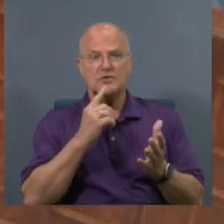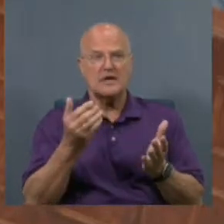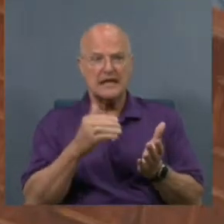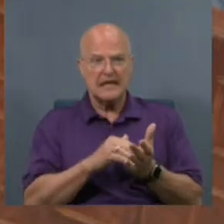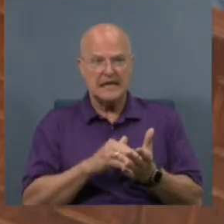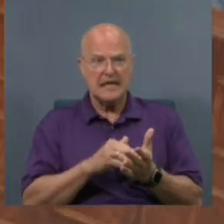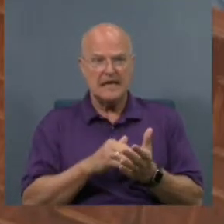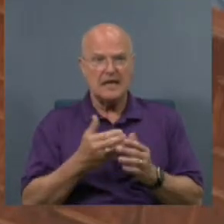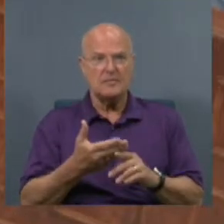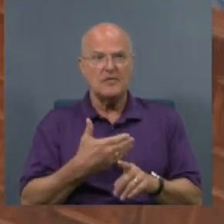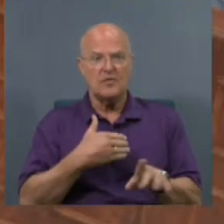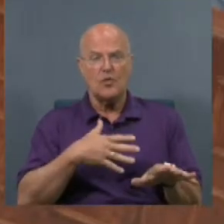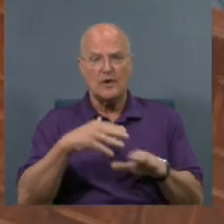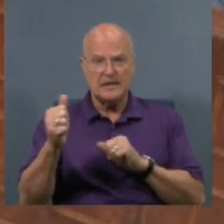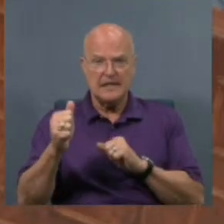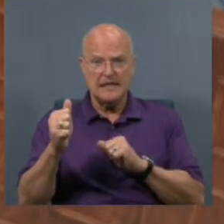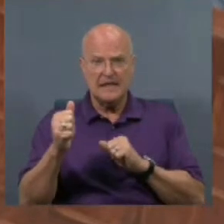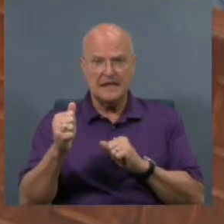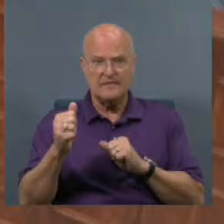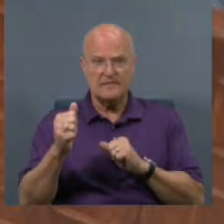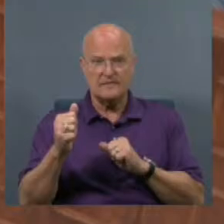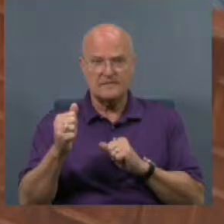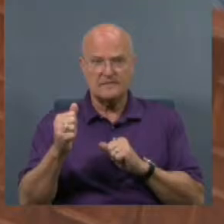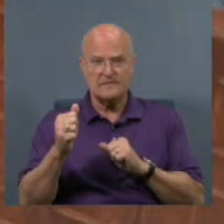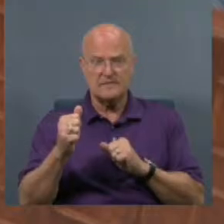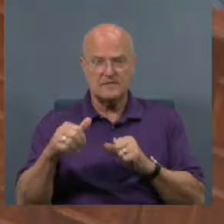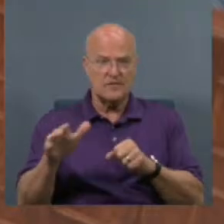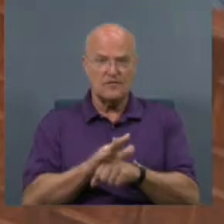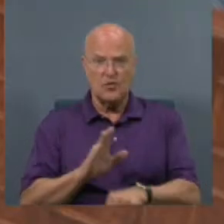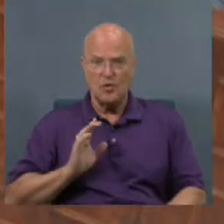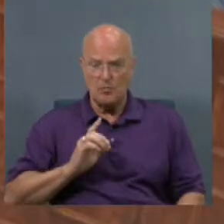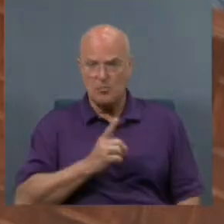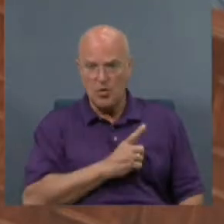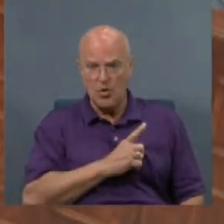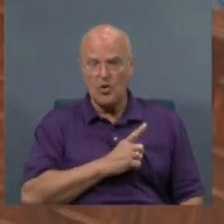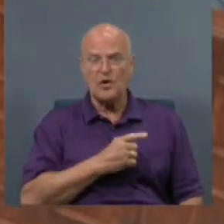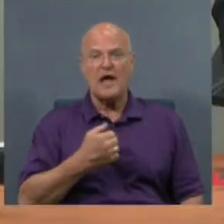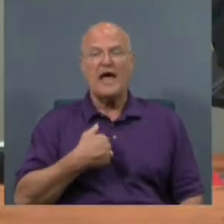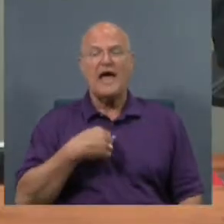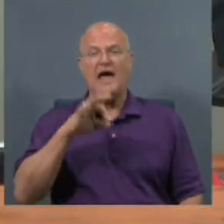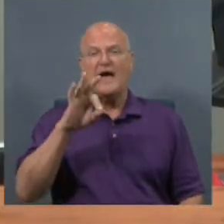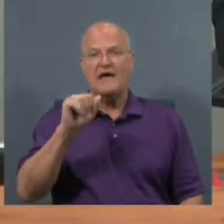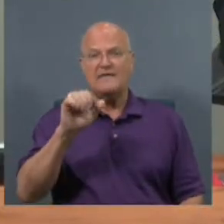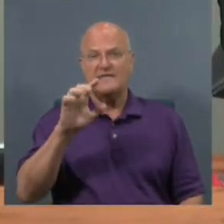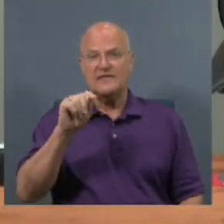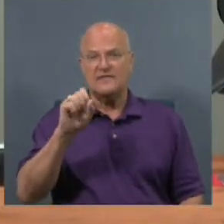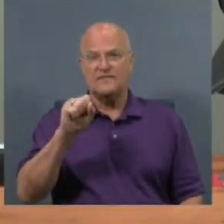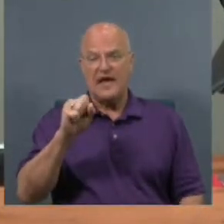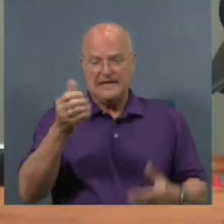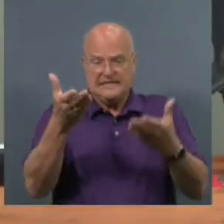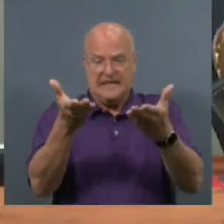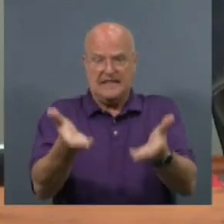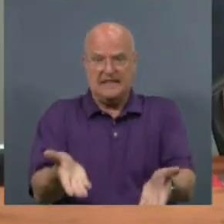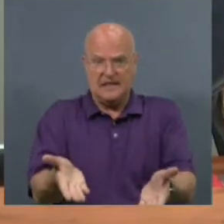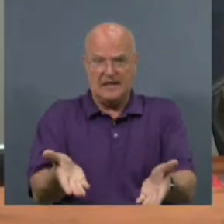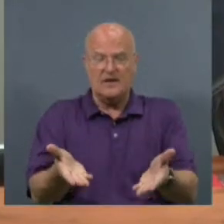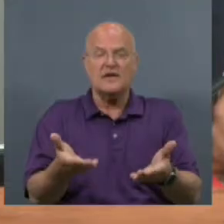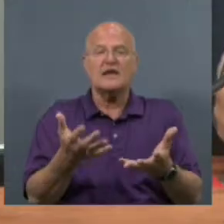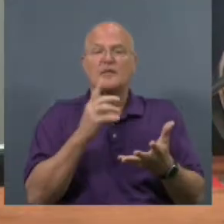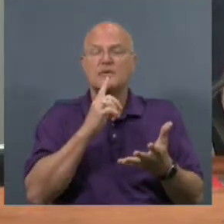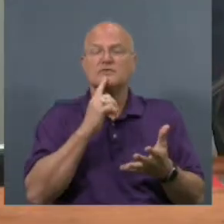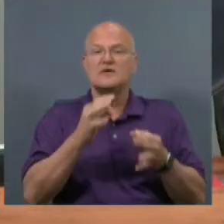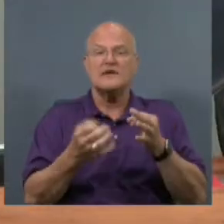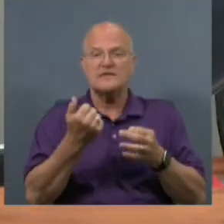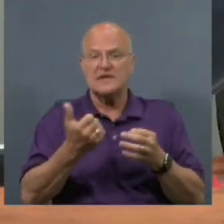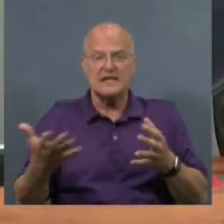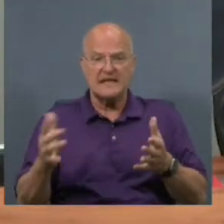again, before we leave here as a full board, is we have all the facts in front of us. And I want to make sure that if